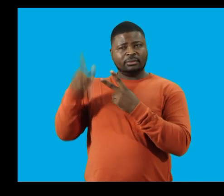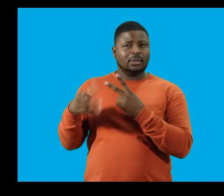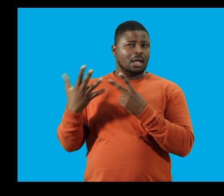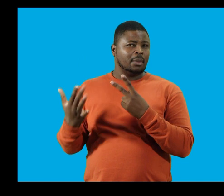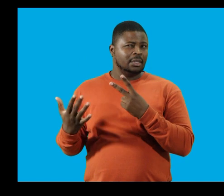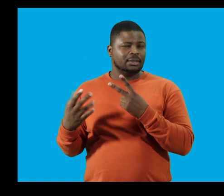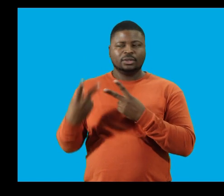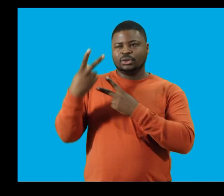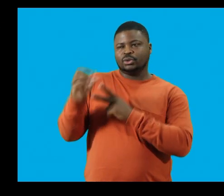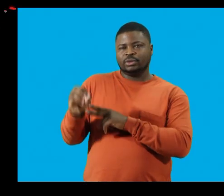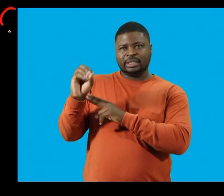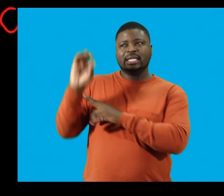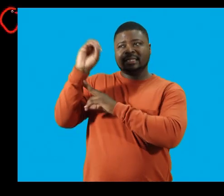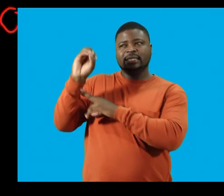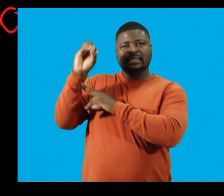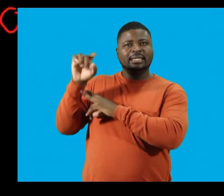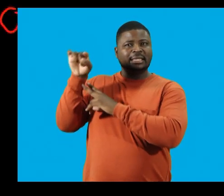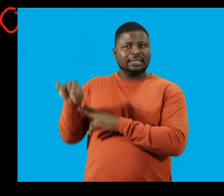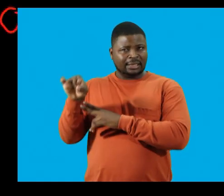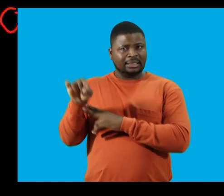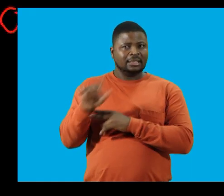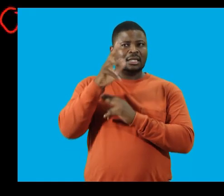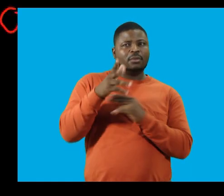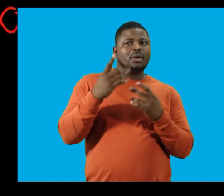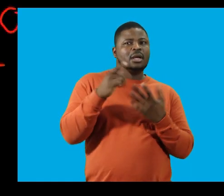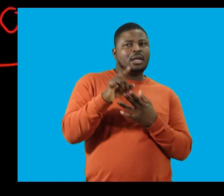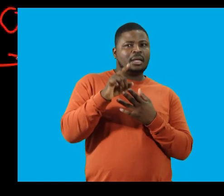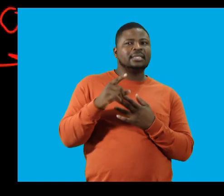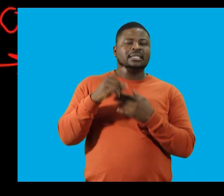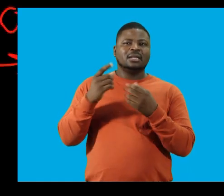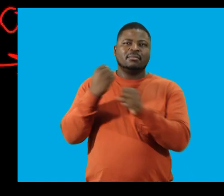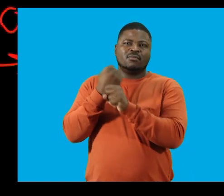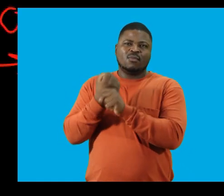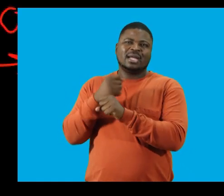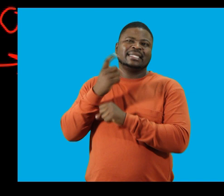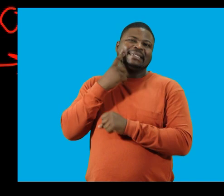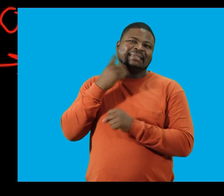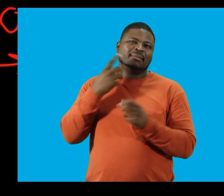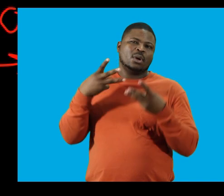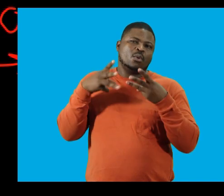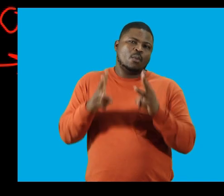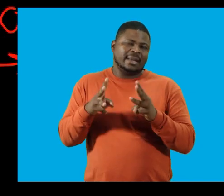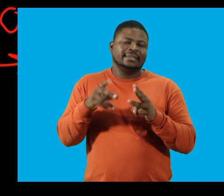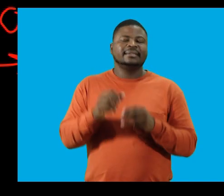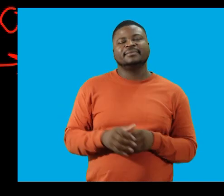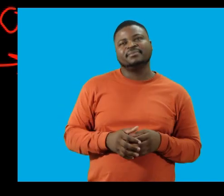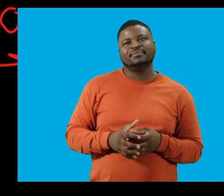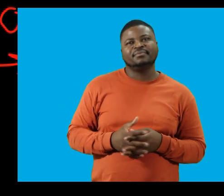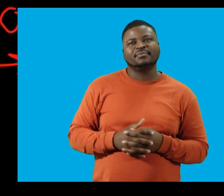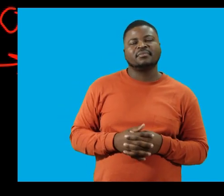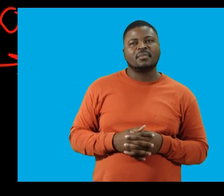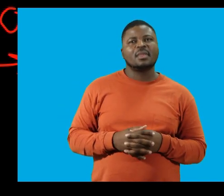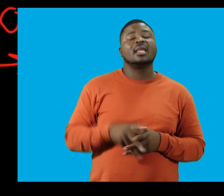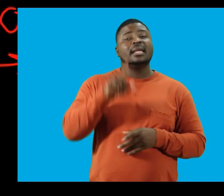2 is 20 degrees, and then you will need to simplify if it can